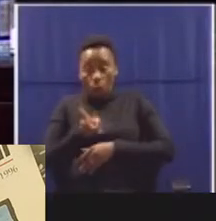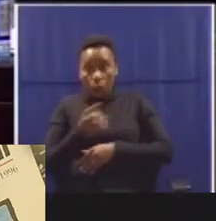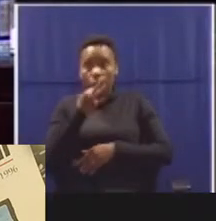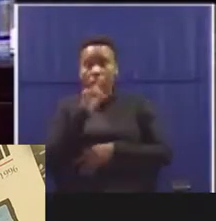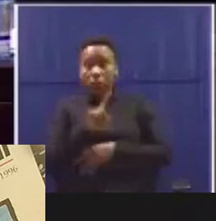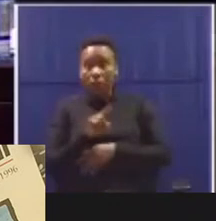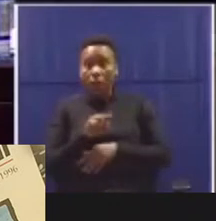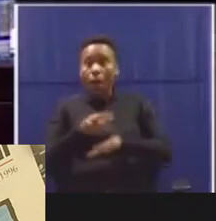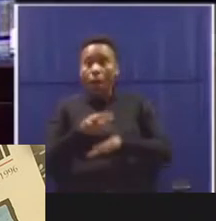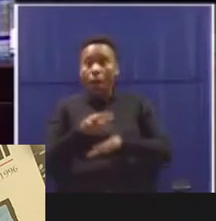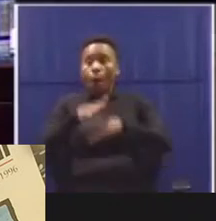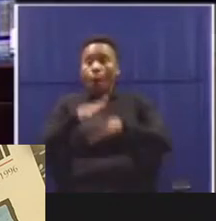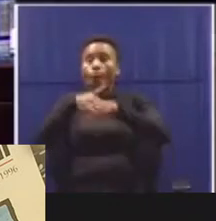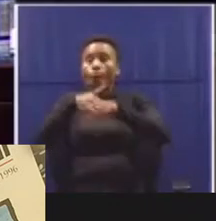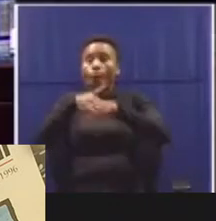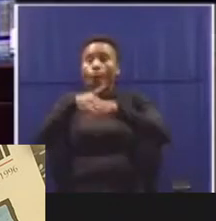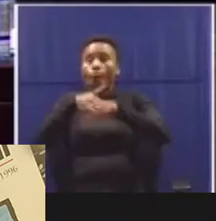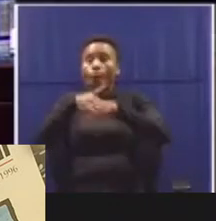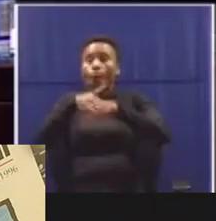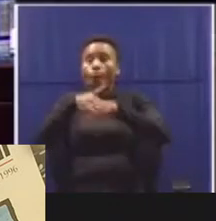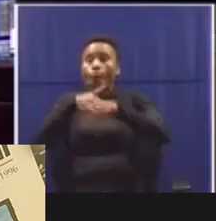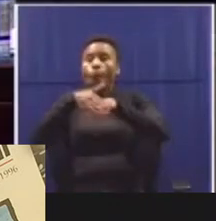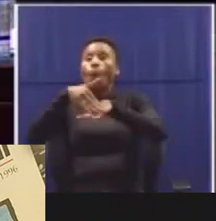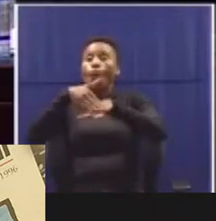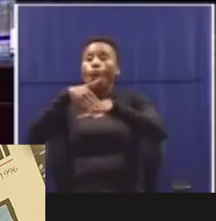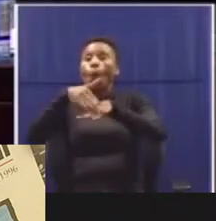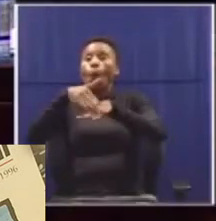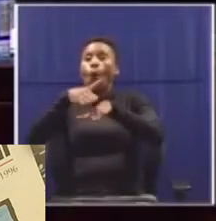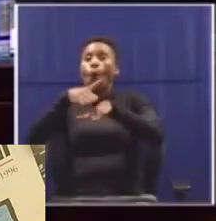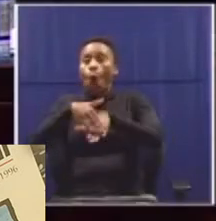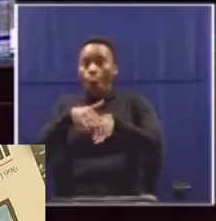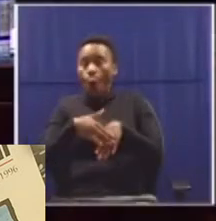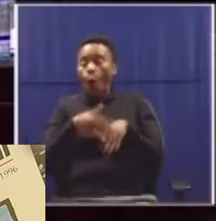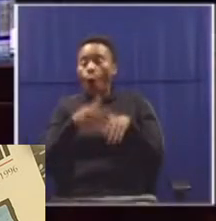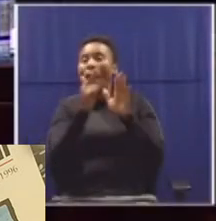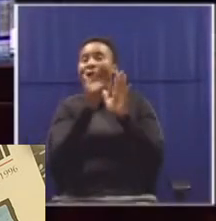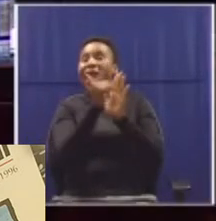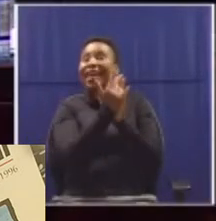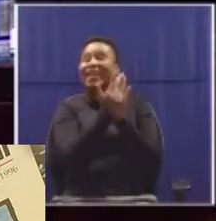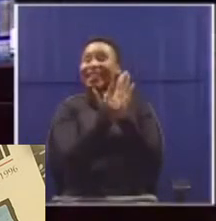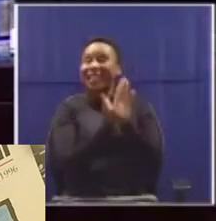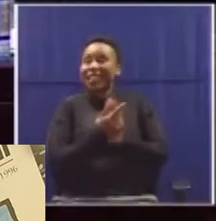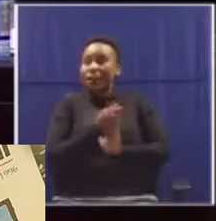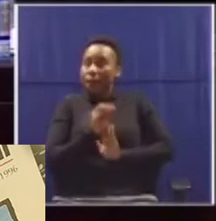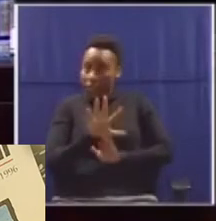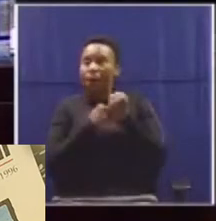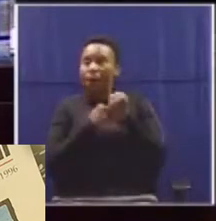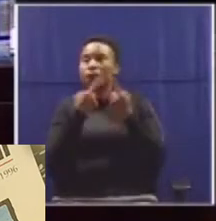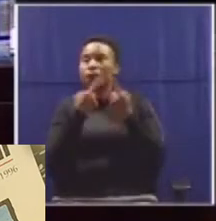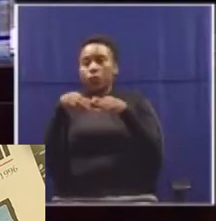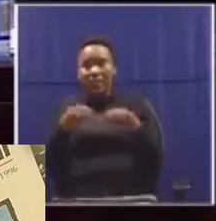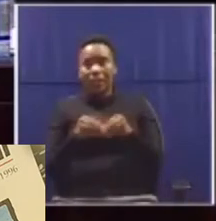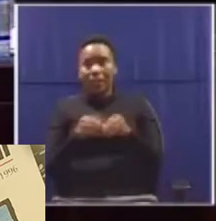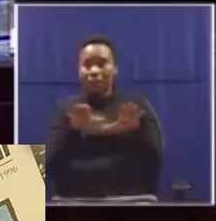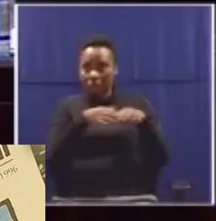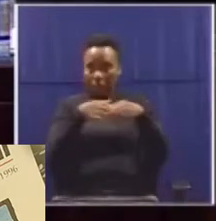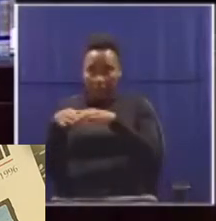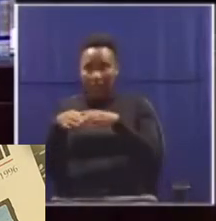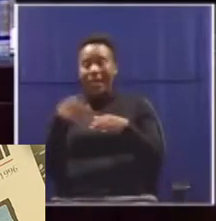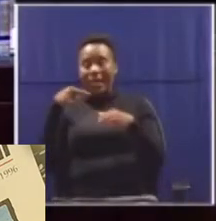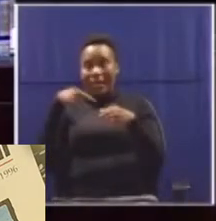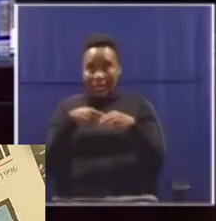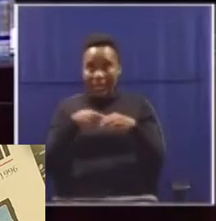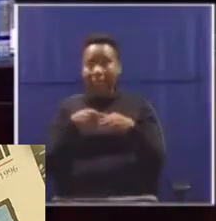there is spread the legislative regularity support for small business sector and this is basis of this legislative